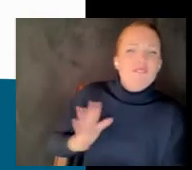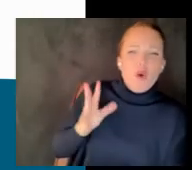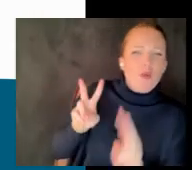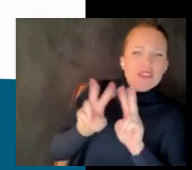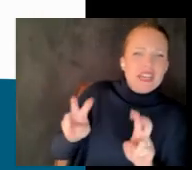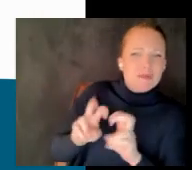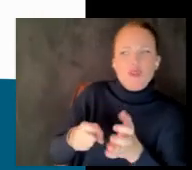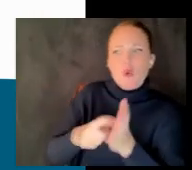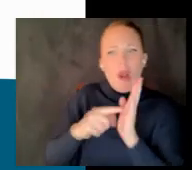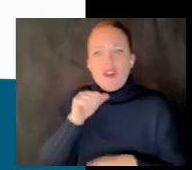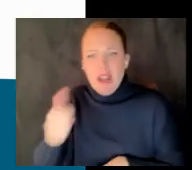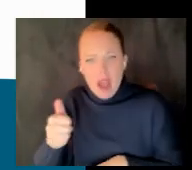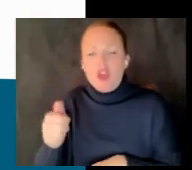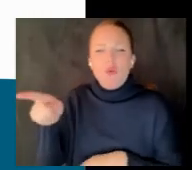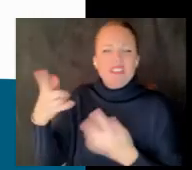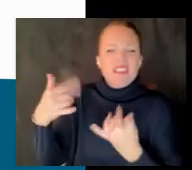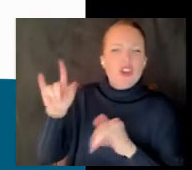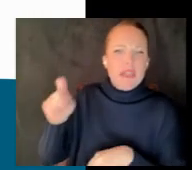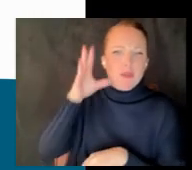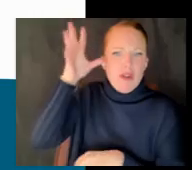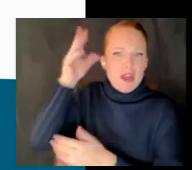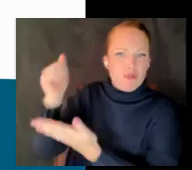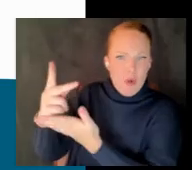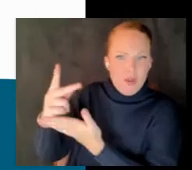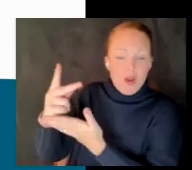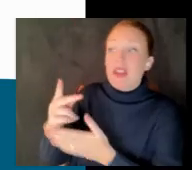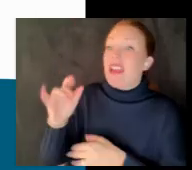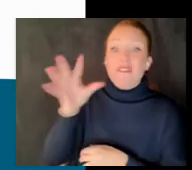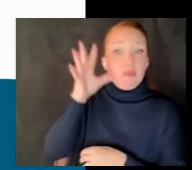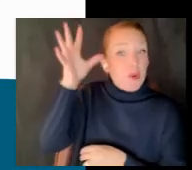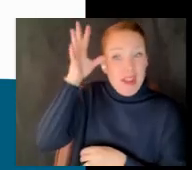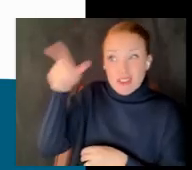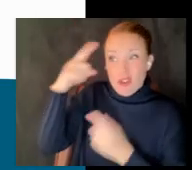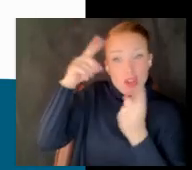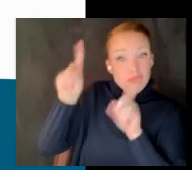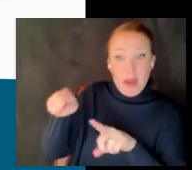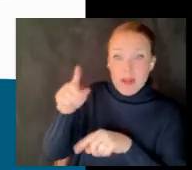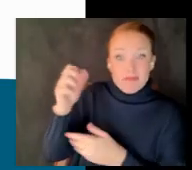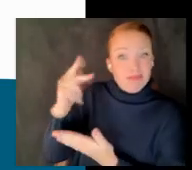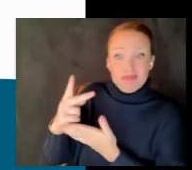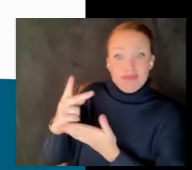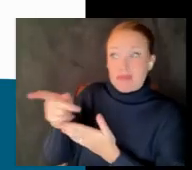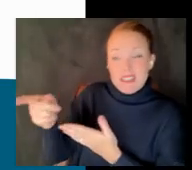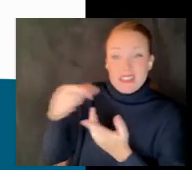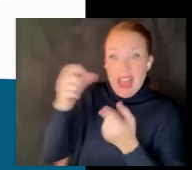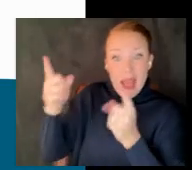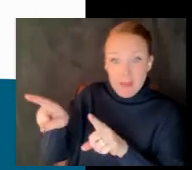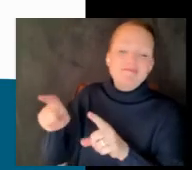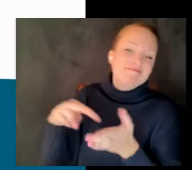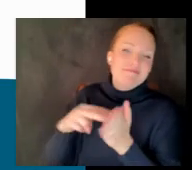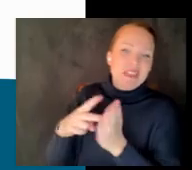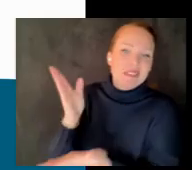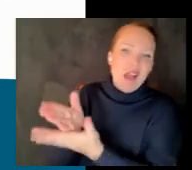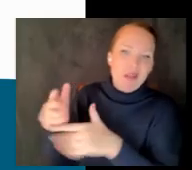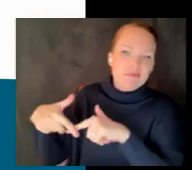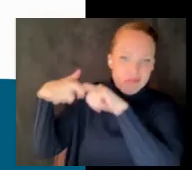required under Section 504. If parental consent is not obtained at this step, the process comes to a stop. If